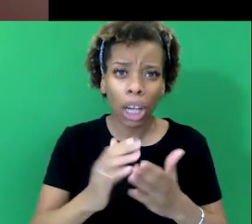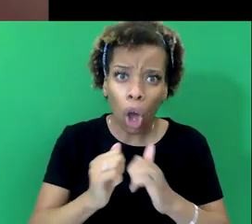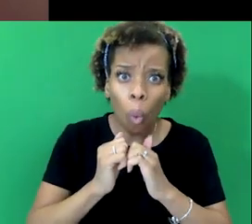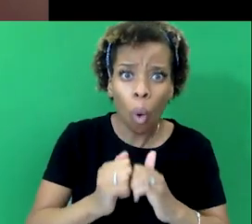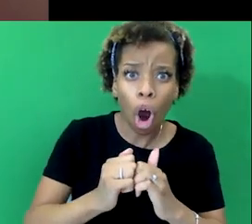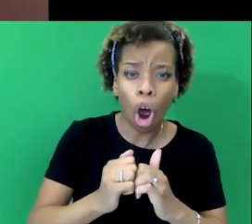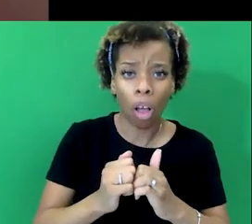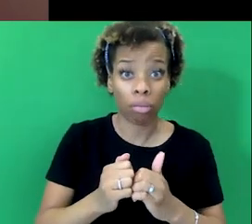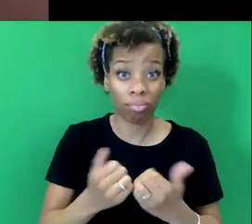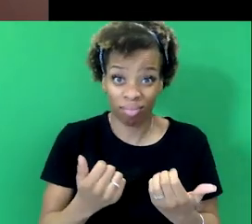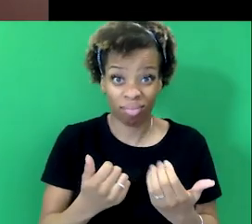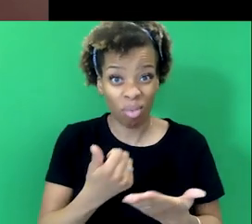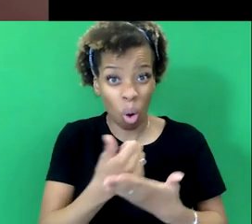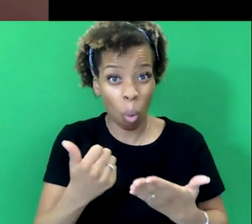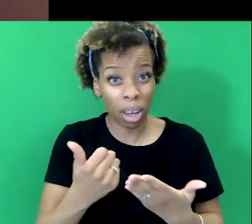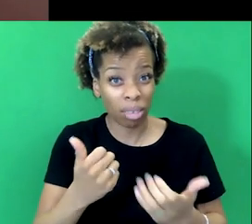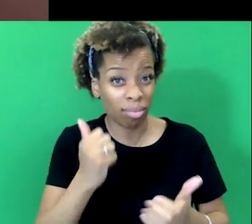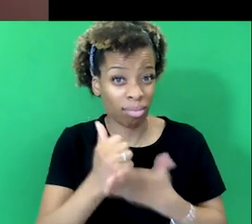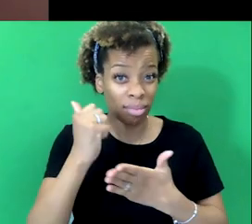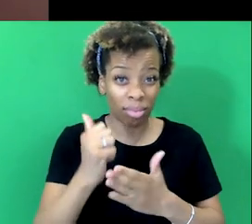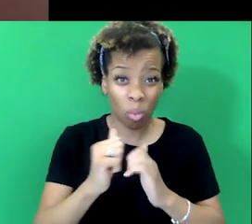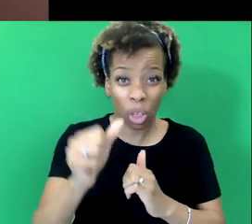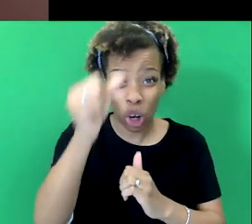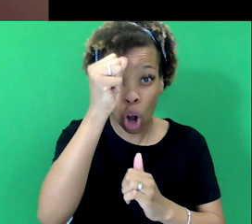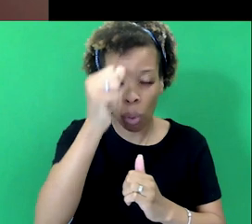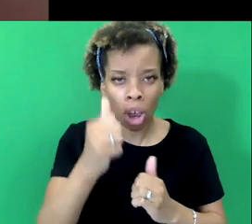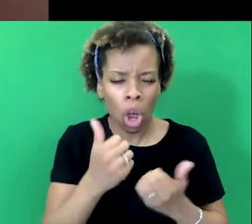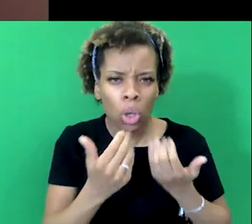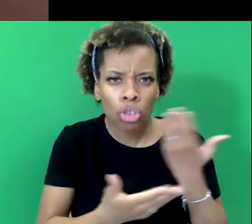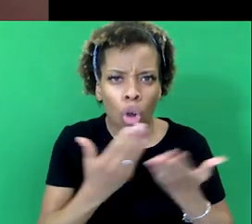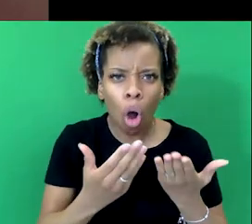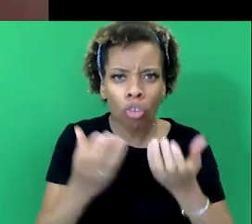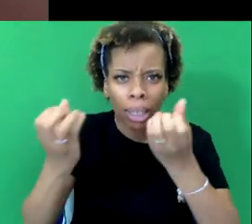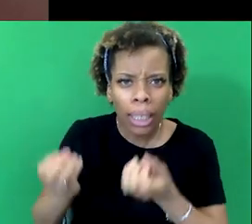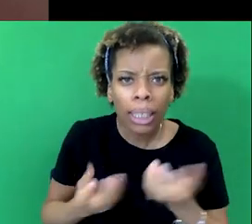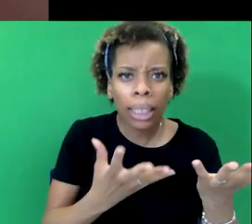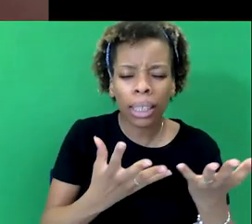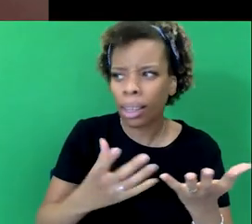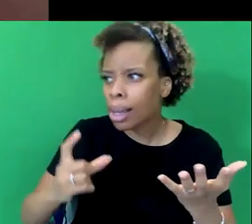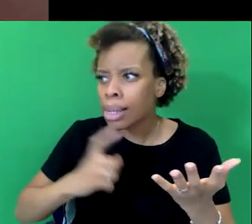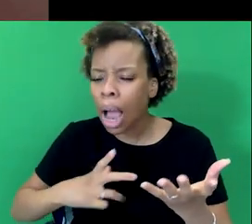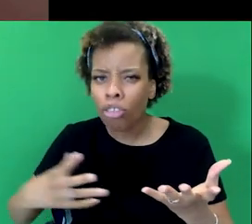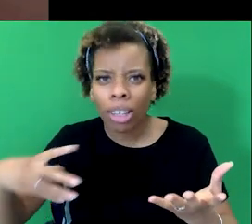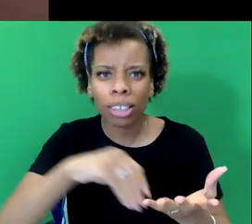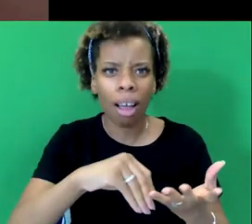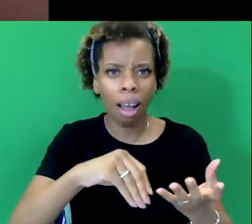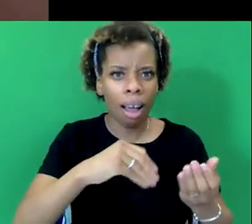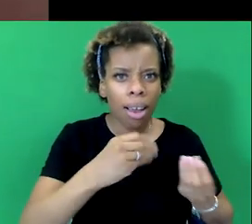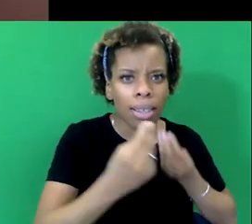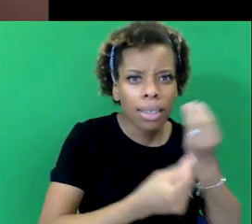great, always great about it, which is the storytelling. It's about character, dialogue, narrative, et cetera, et